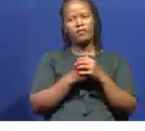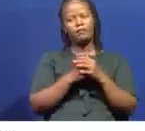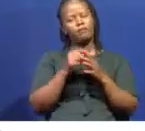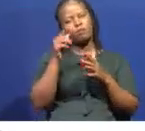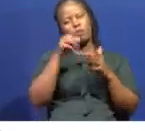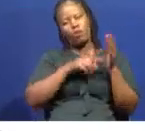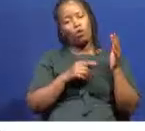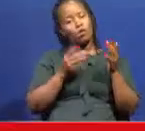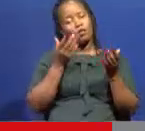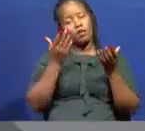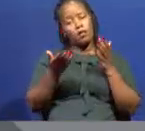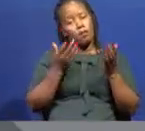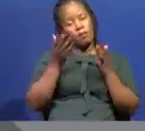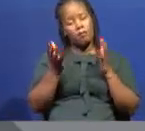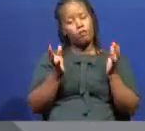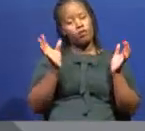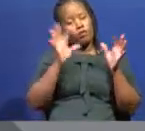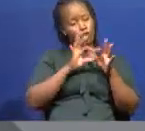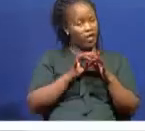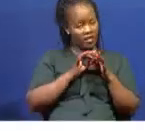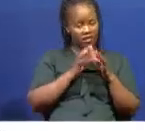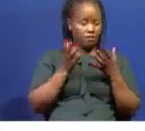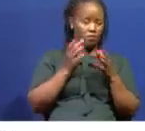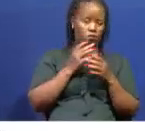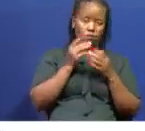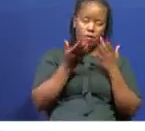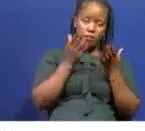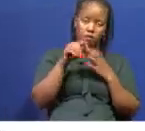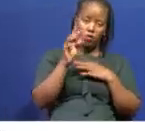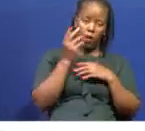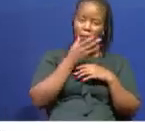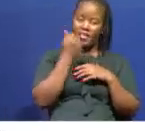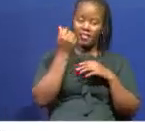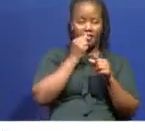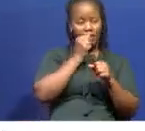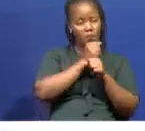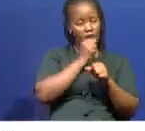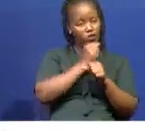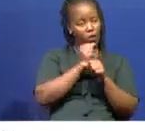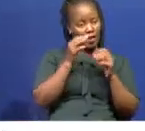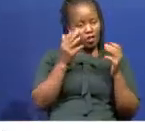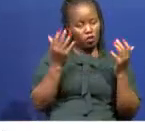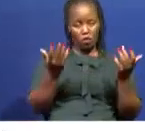bring them? Maybe your performance will, pull them along?